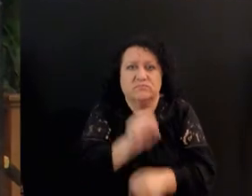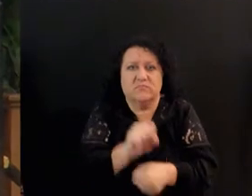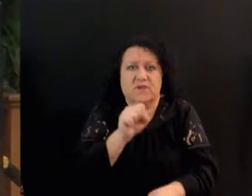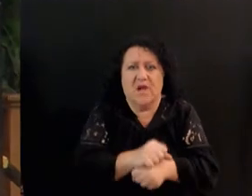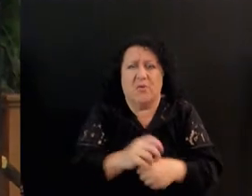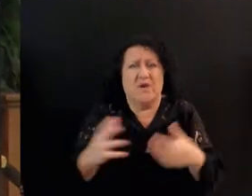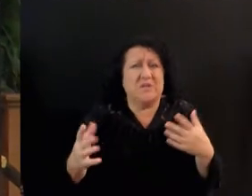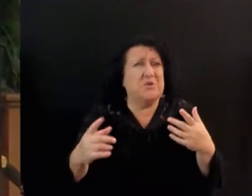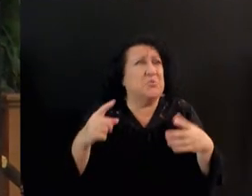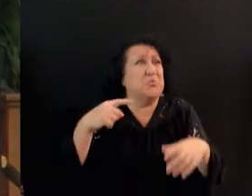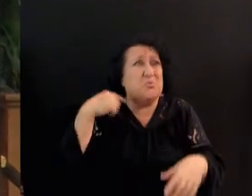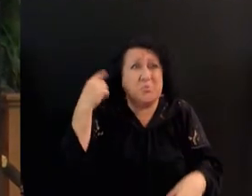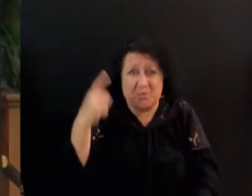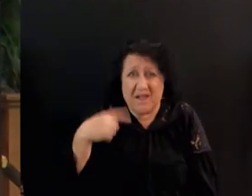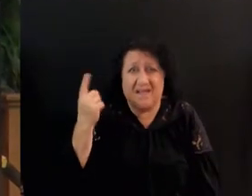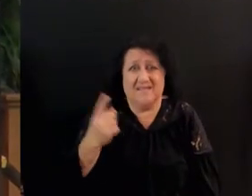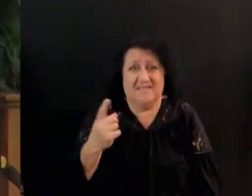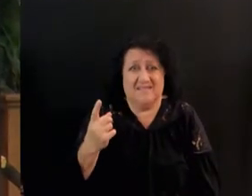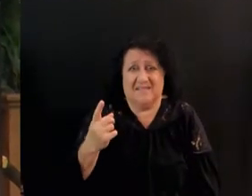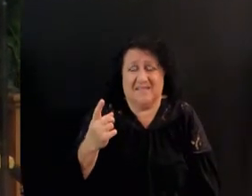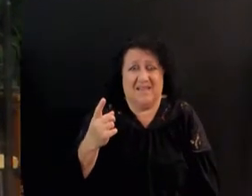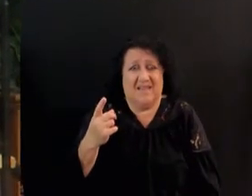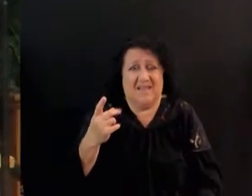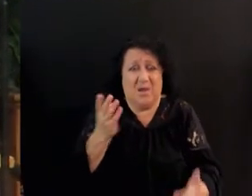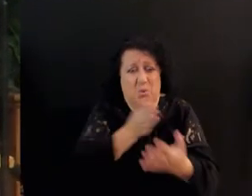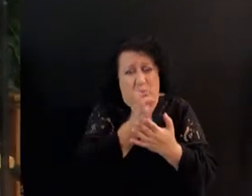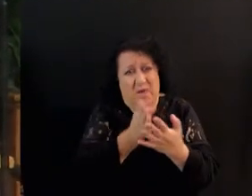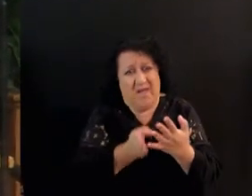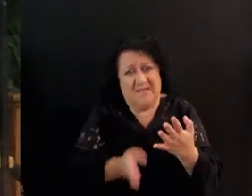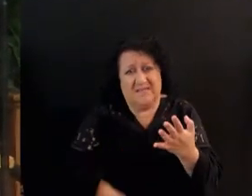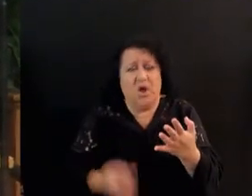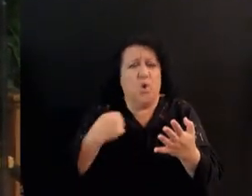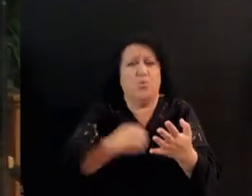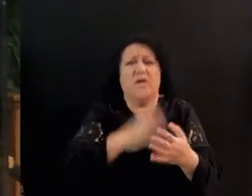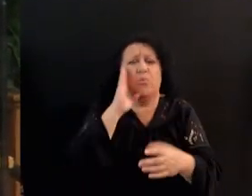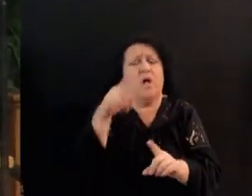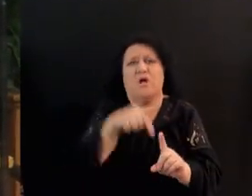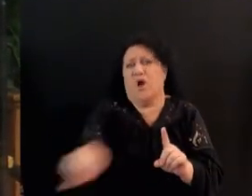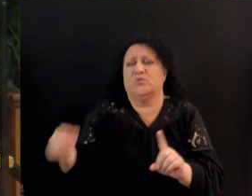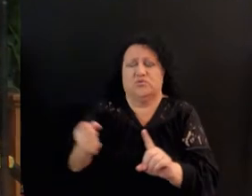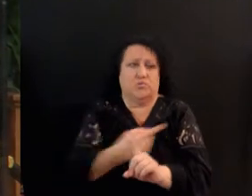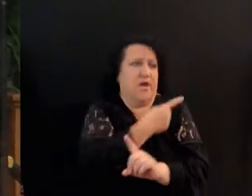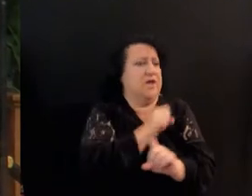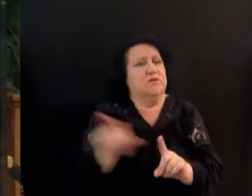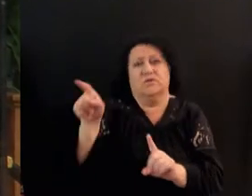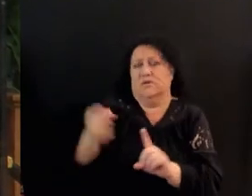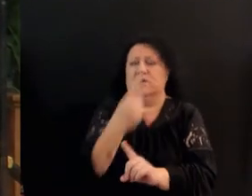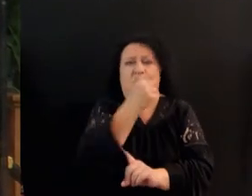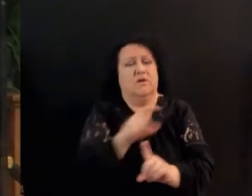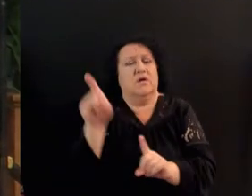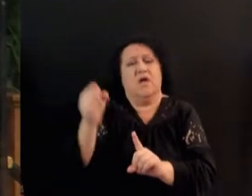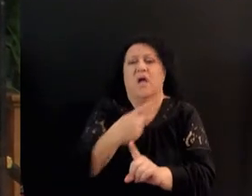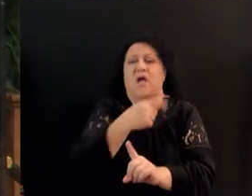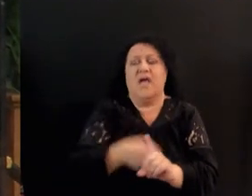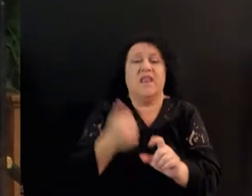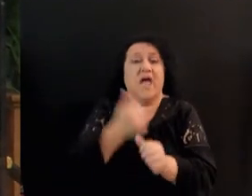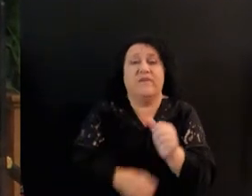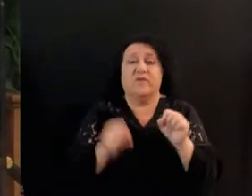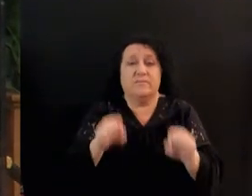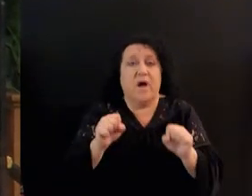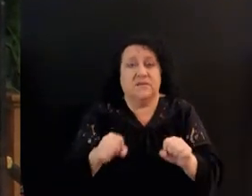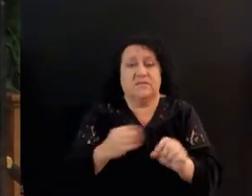crazy, crazy ways, we will go astray in every single possible way possible if we don't know who